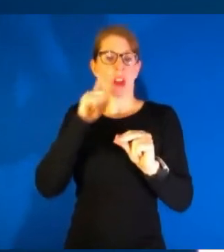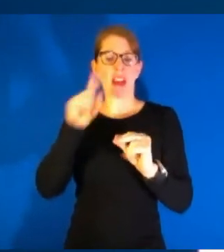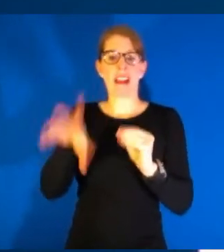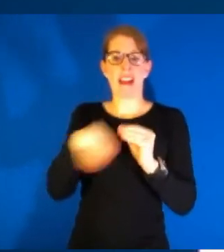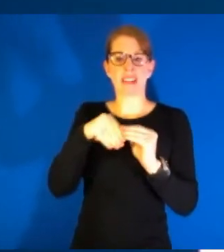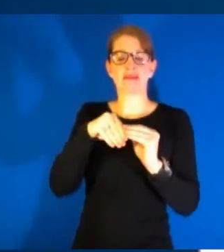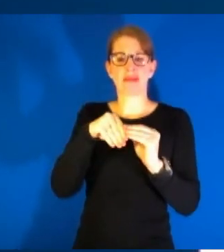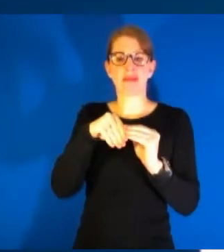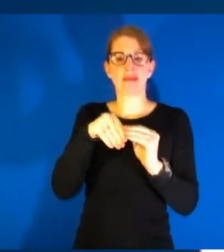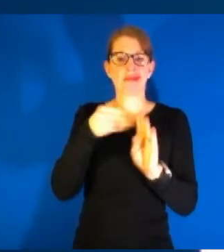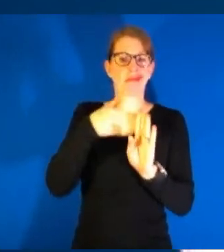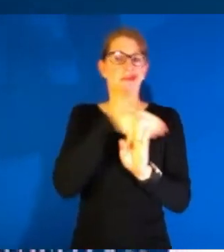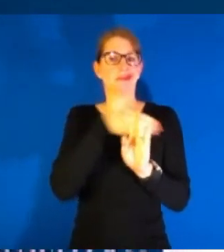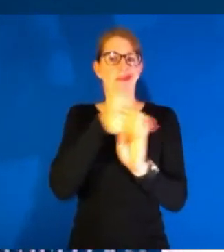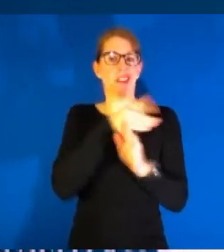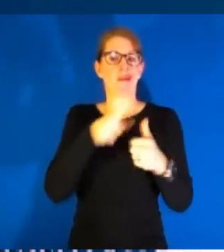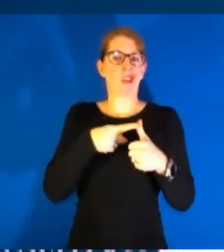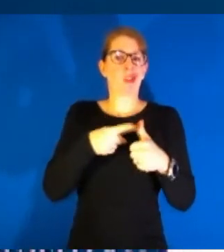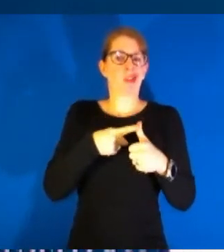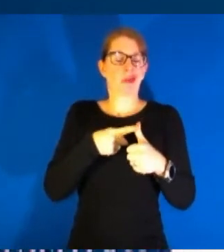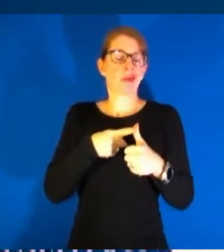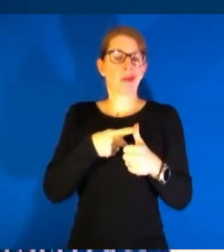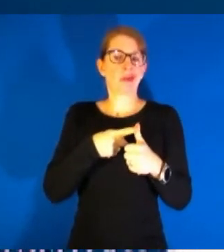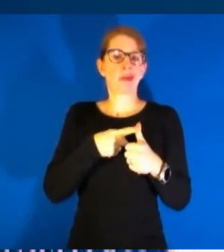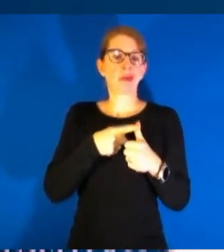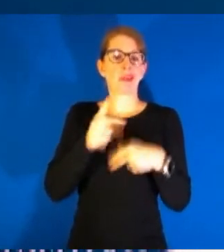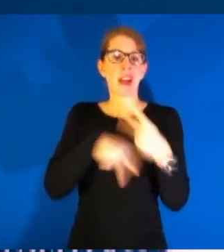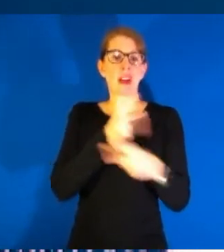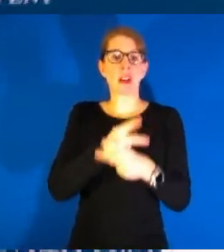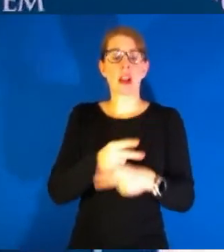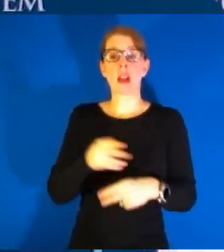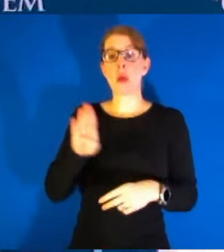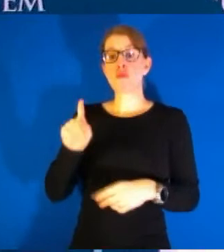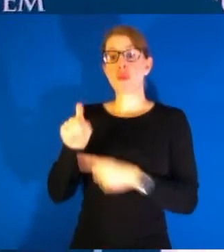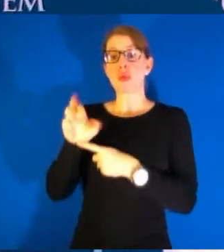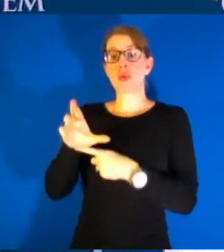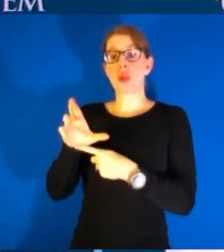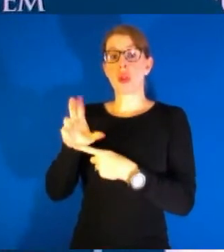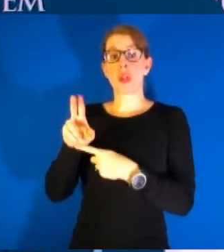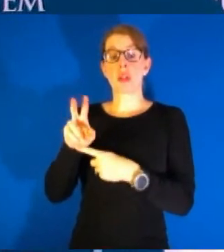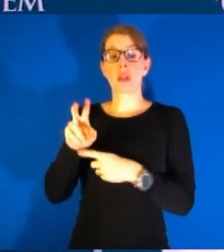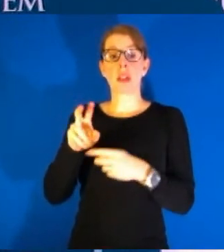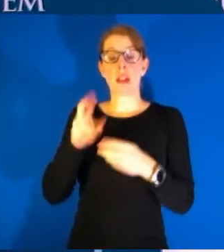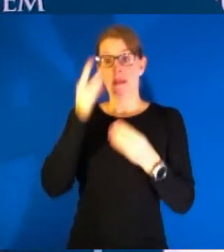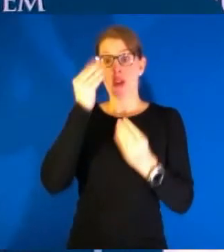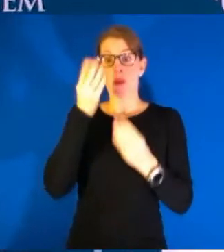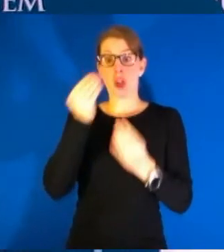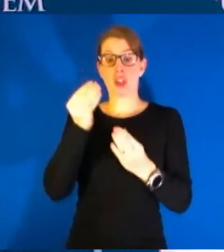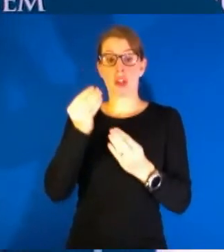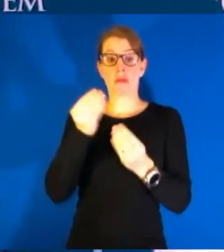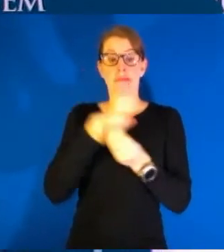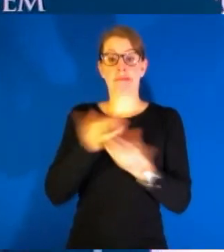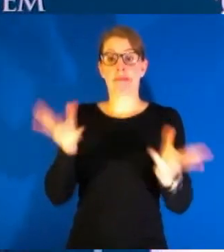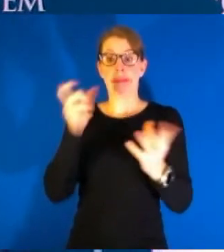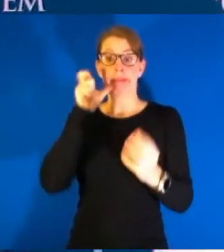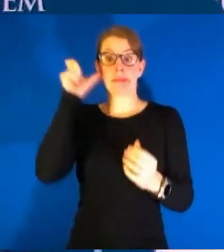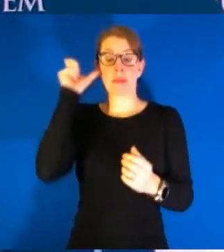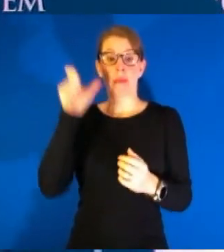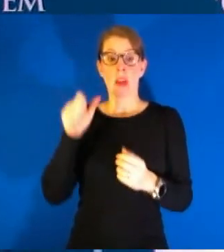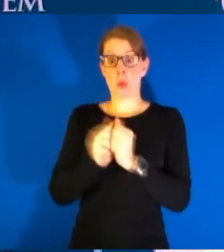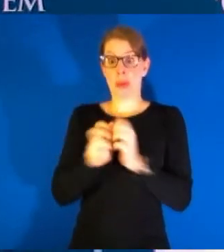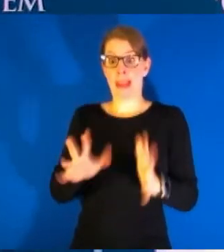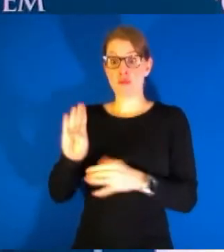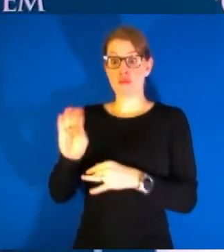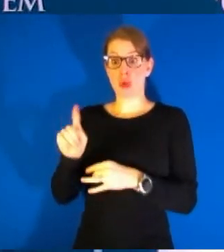question about boosters. The data came out as really strongly yesterday and has been coming out more and more about the importance of boosters, and without boosters, you're not nearly as